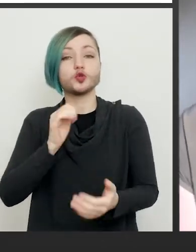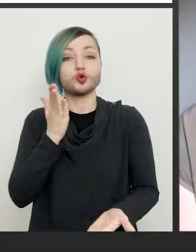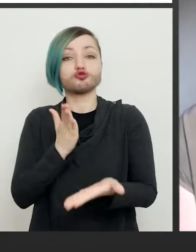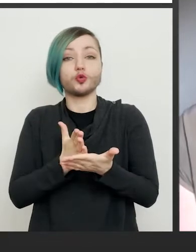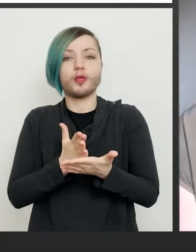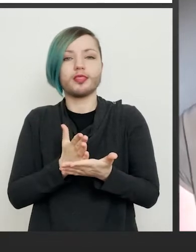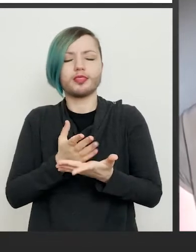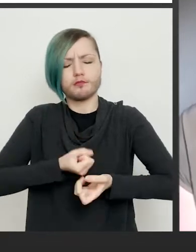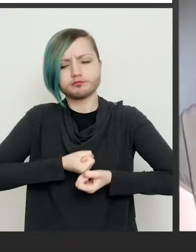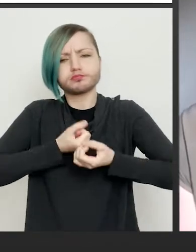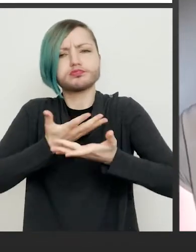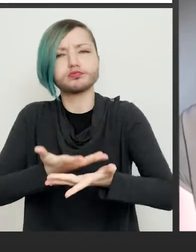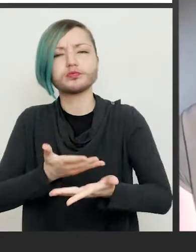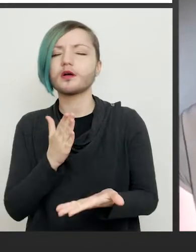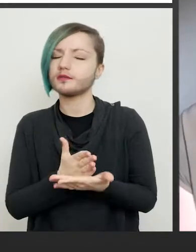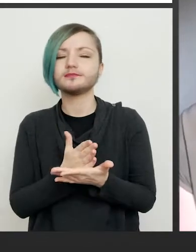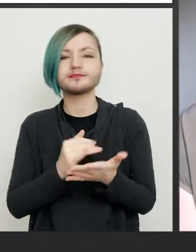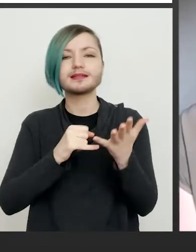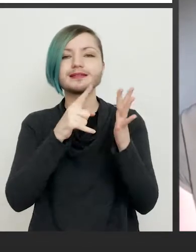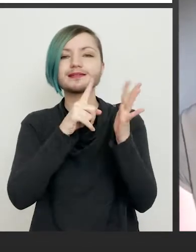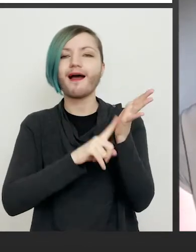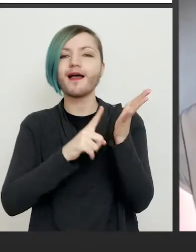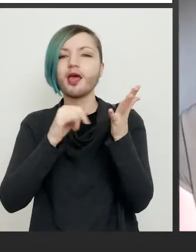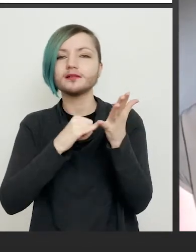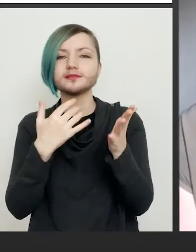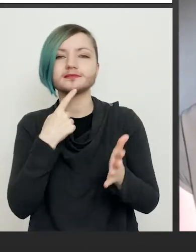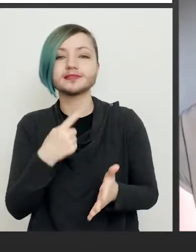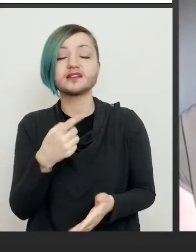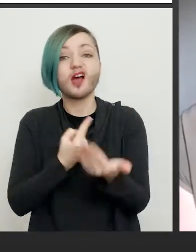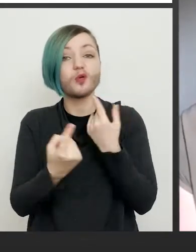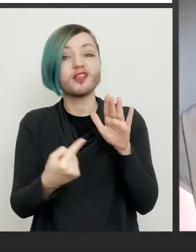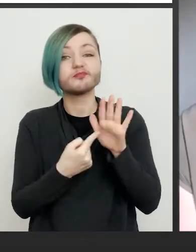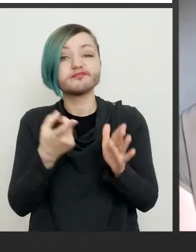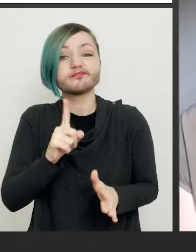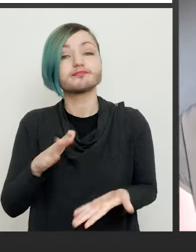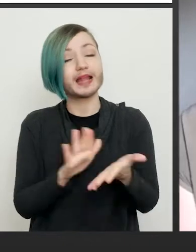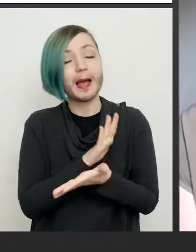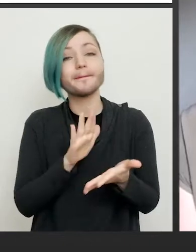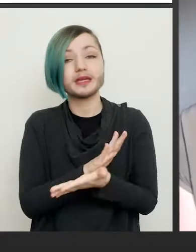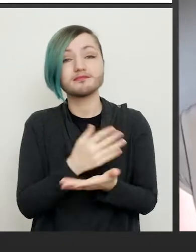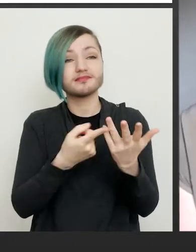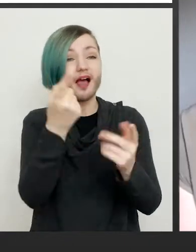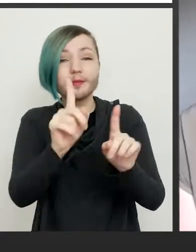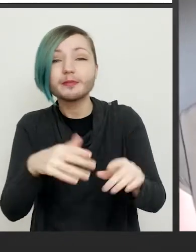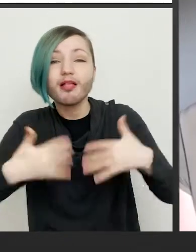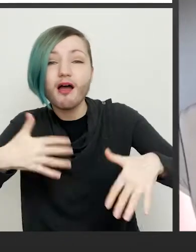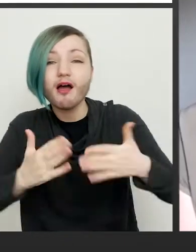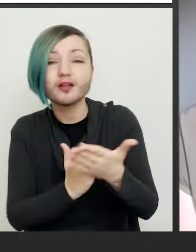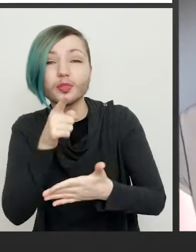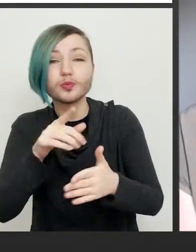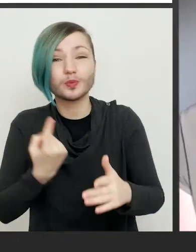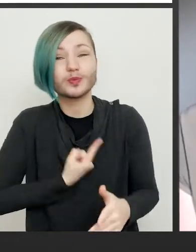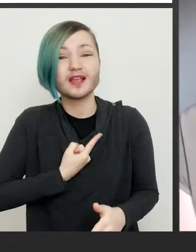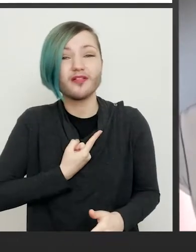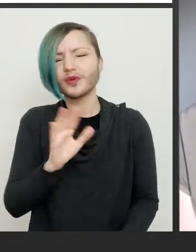really rings through. Silas said, all that matters is you are happy. You are not hurting anyone by being yourself.